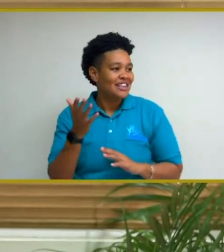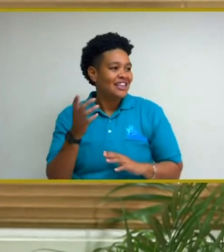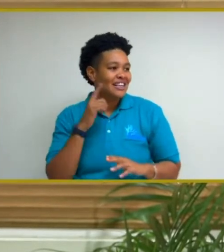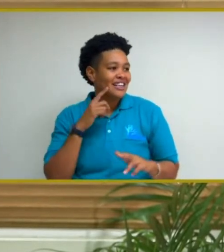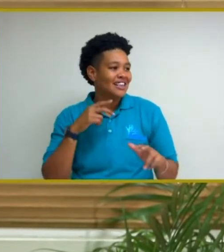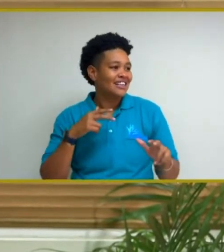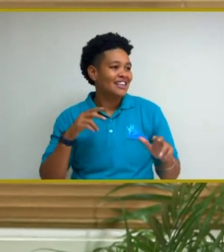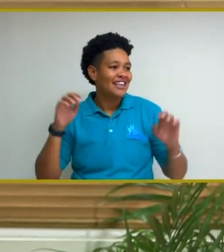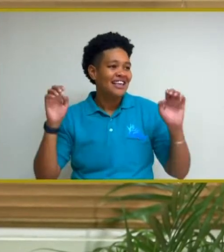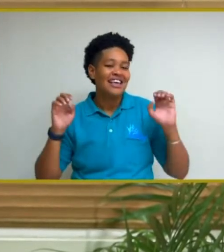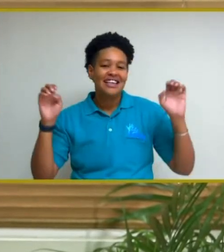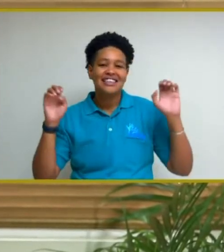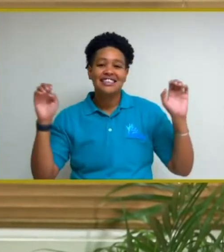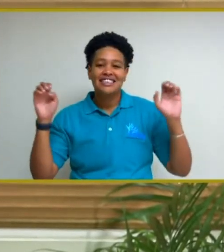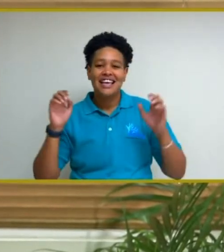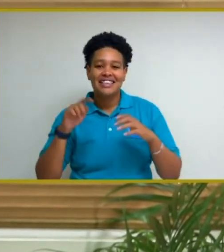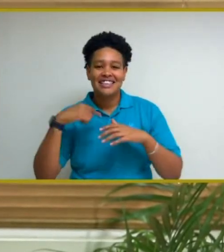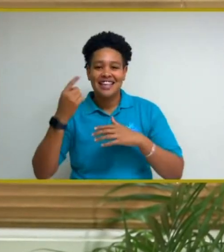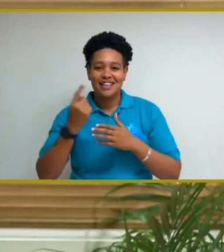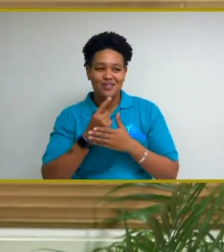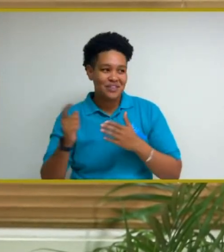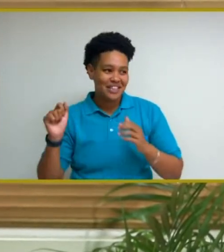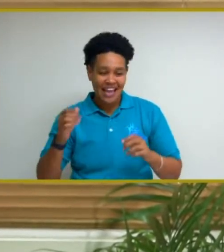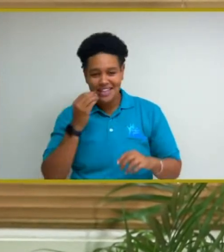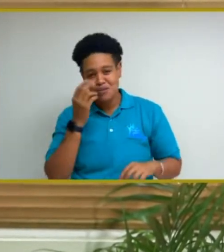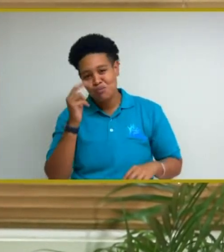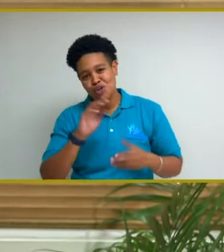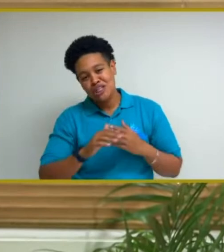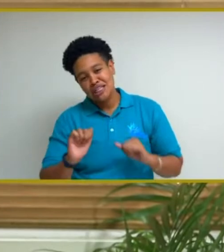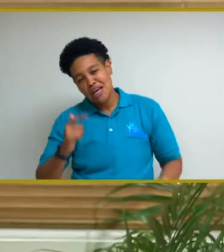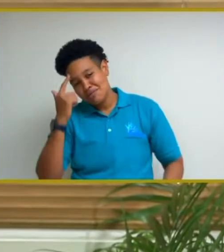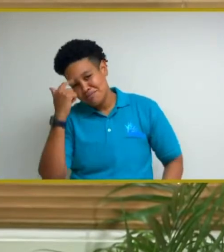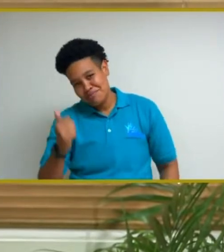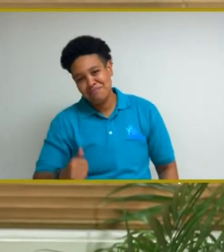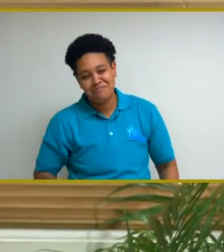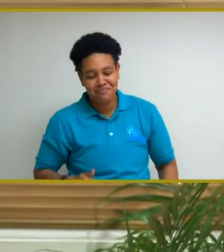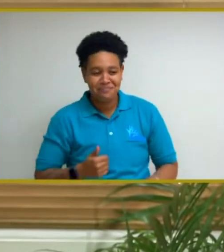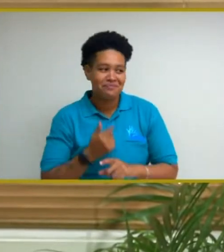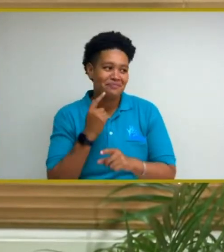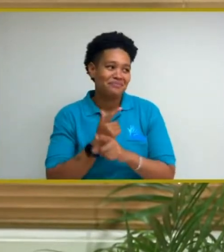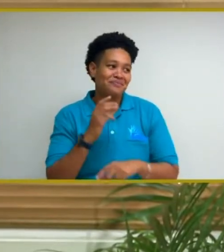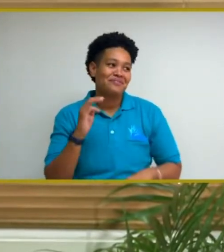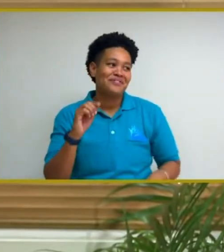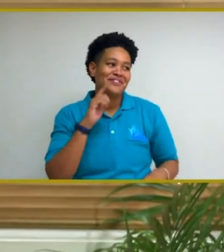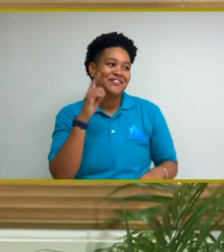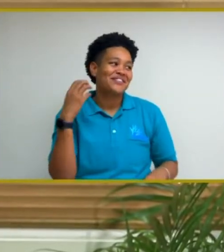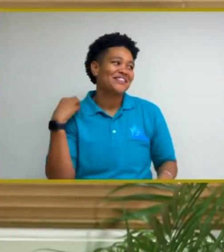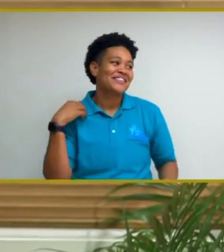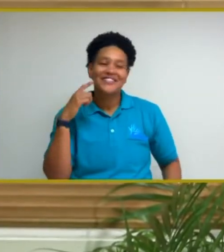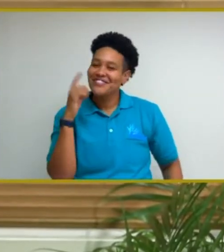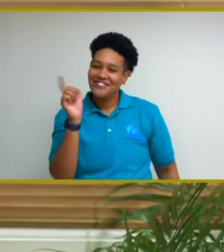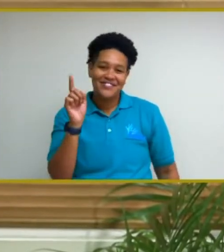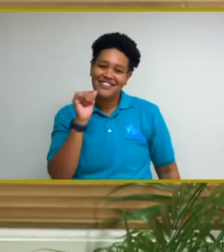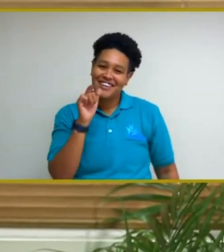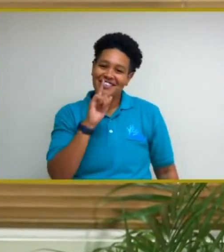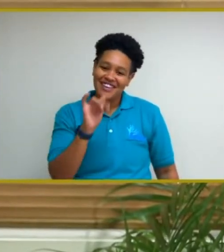it out the week after, right, CMO? I'm sure. Right, PS? Not really, okay.